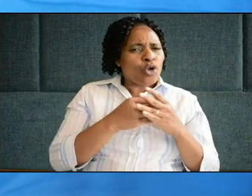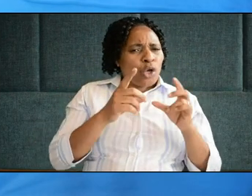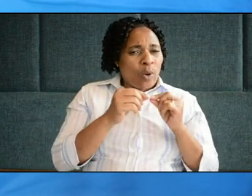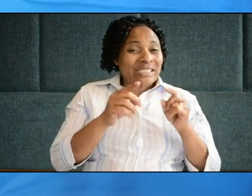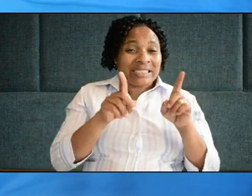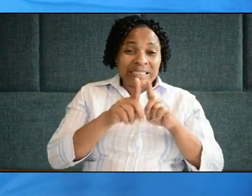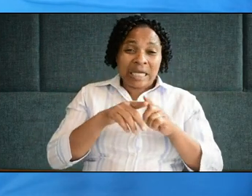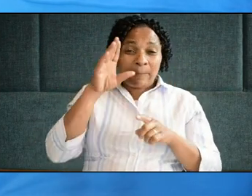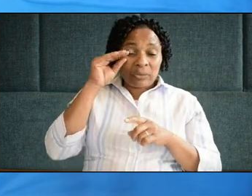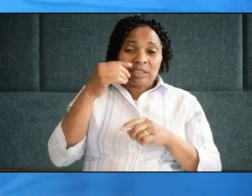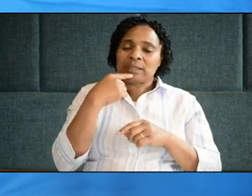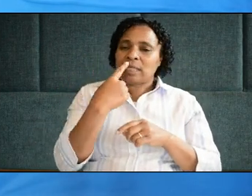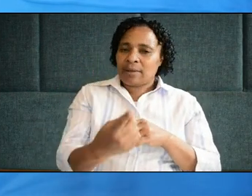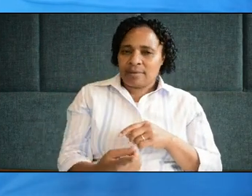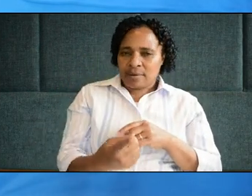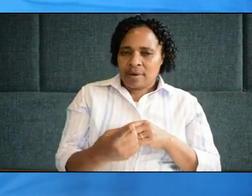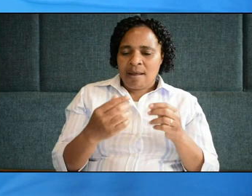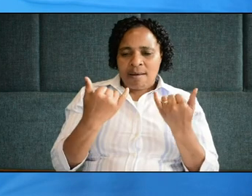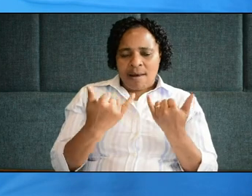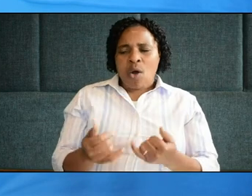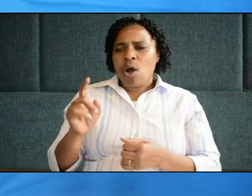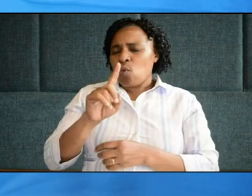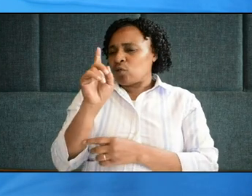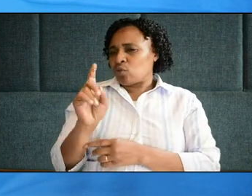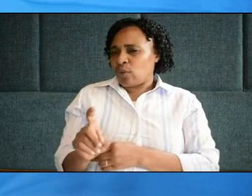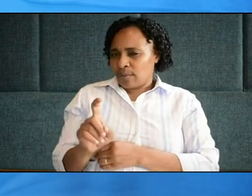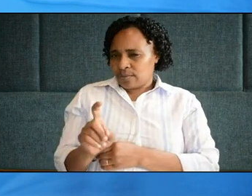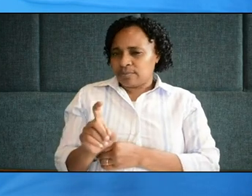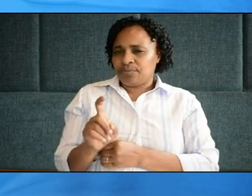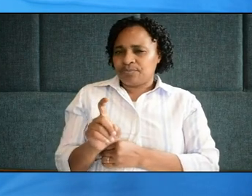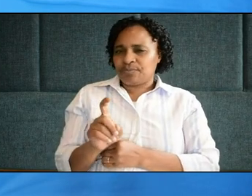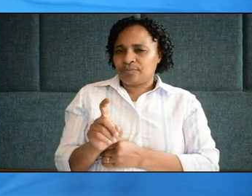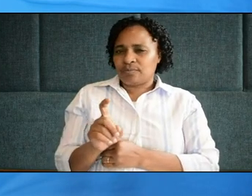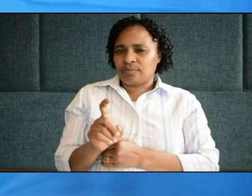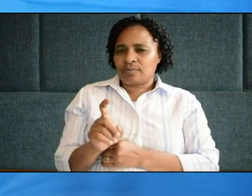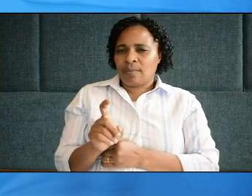had said. Now, a question.